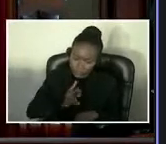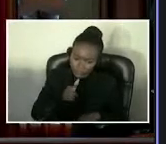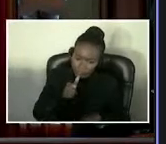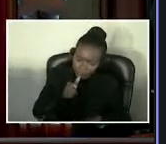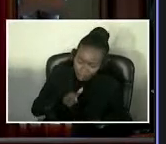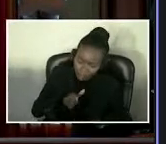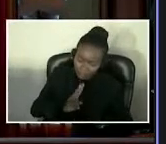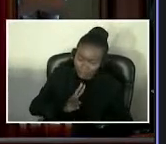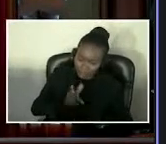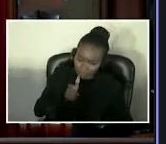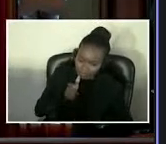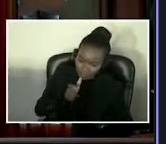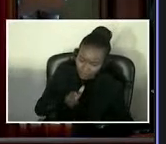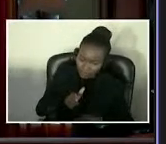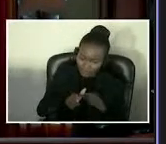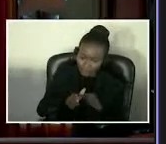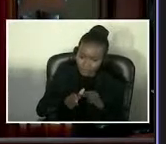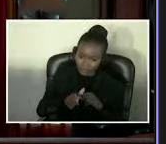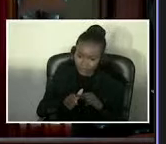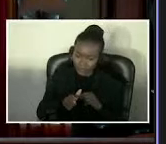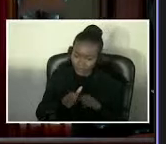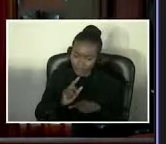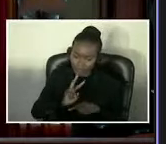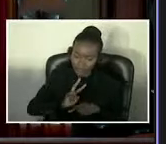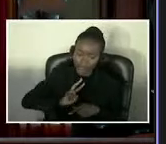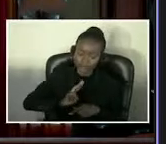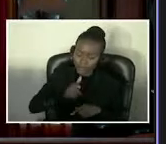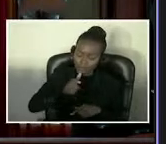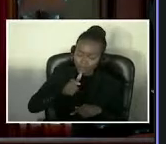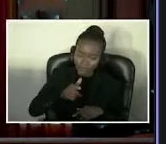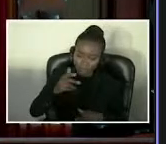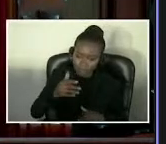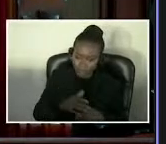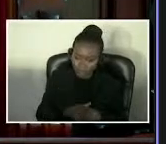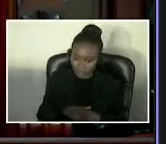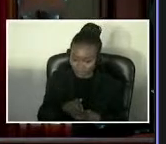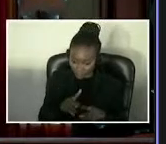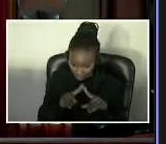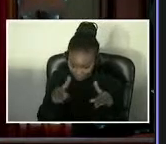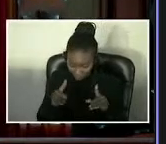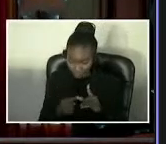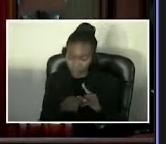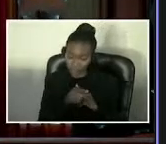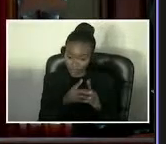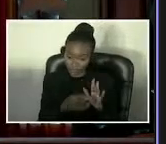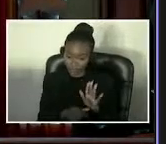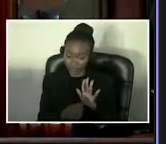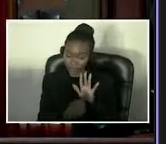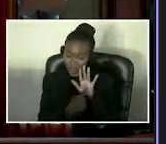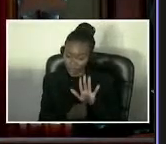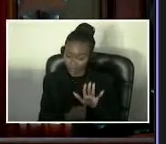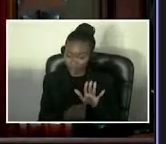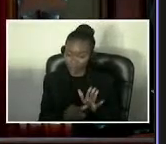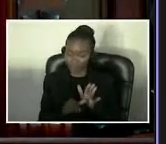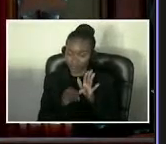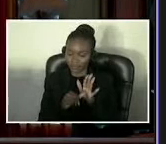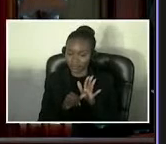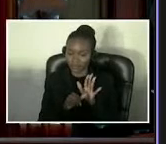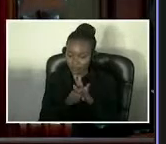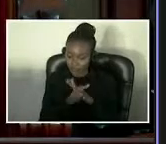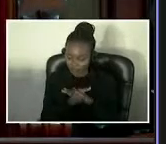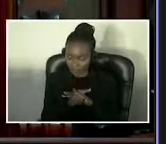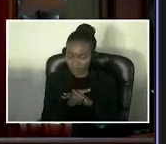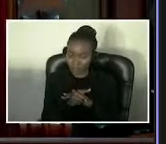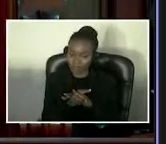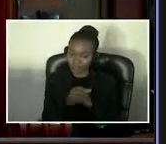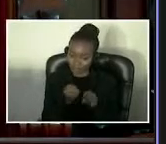five-year milestones and the record of achievement that show a government is truly at work towards a better country and is